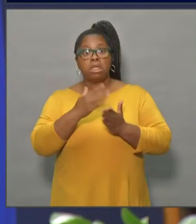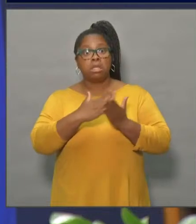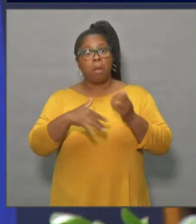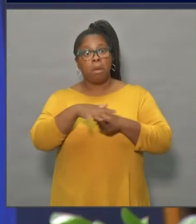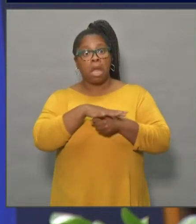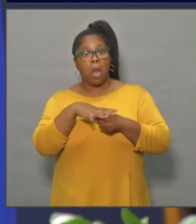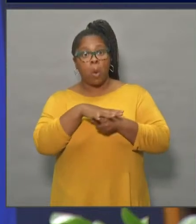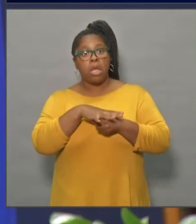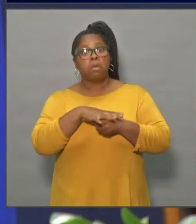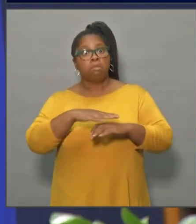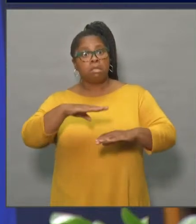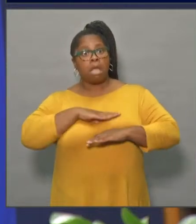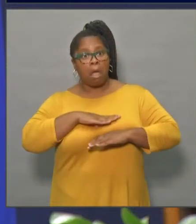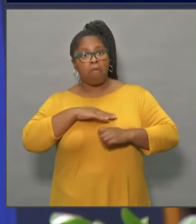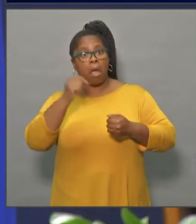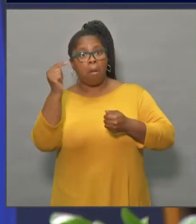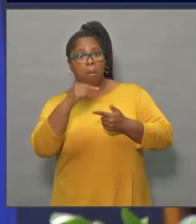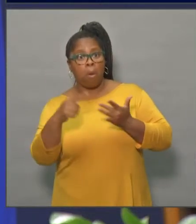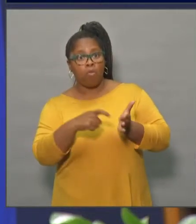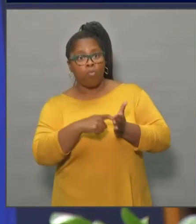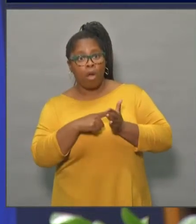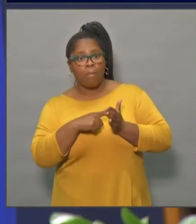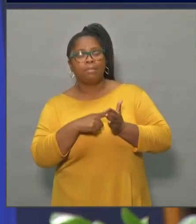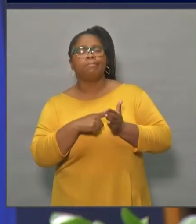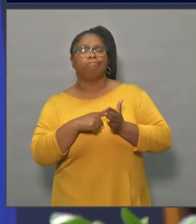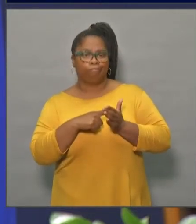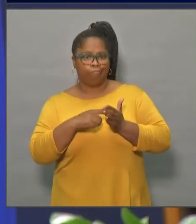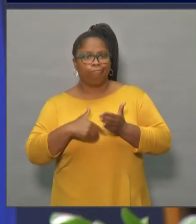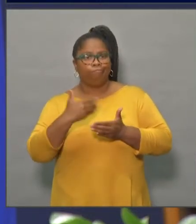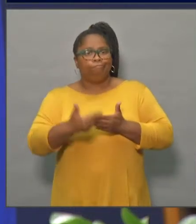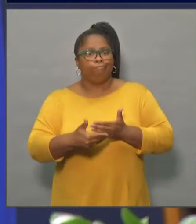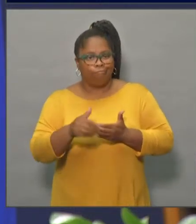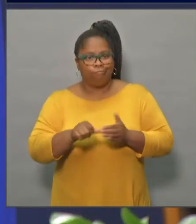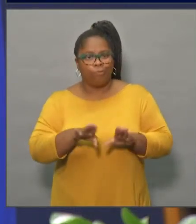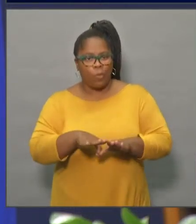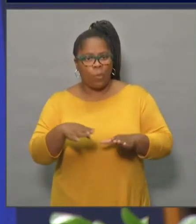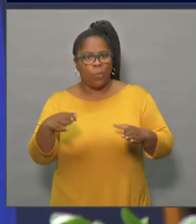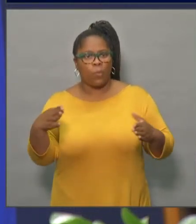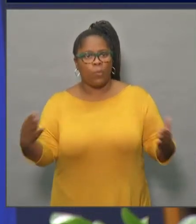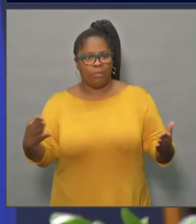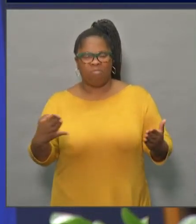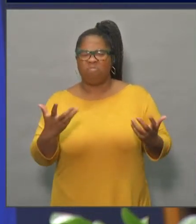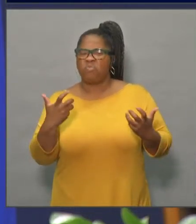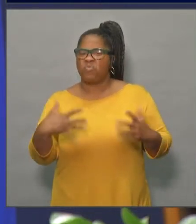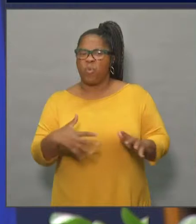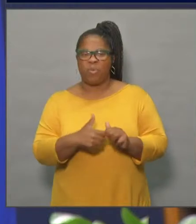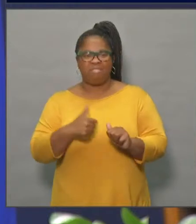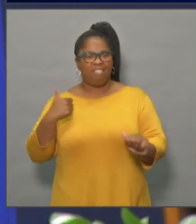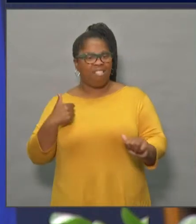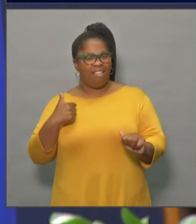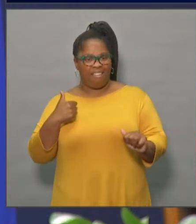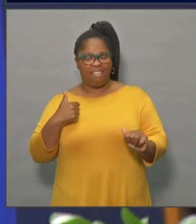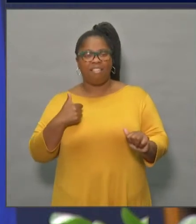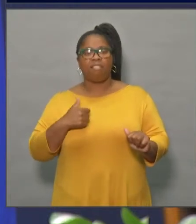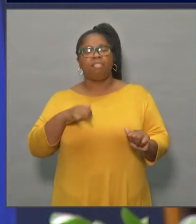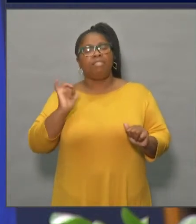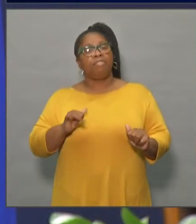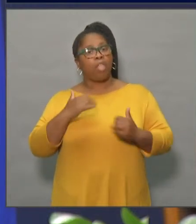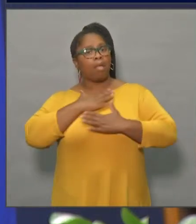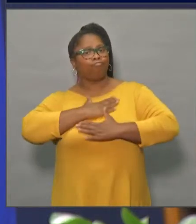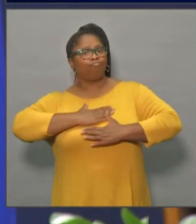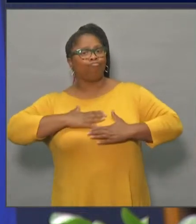to the next stage of reopening business to avoid devastating delays. This effort acknowledges and appreciates the diversity